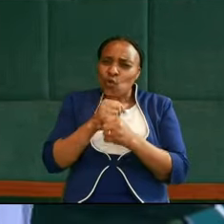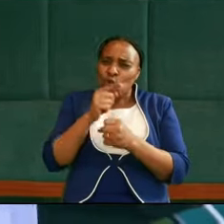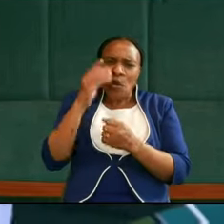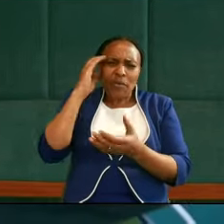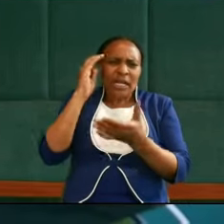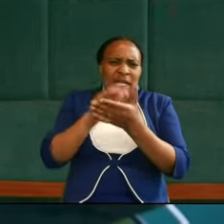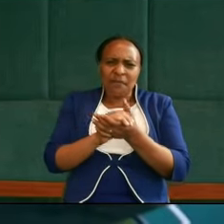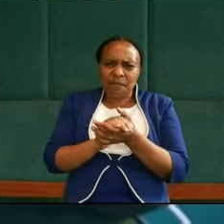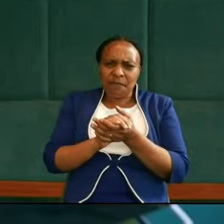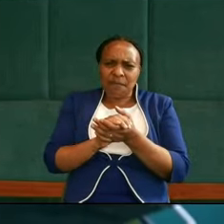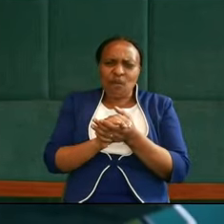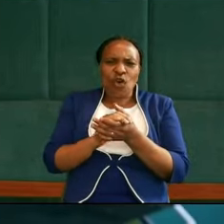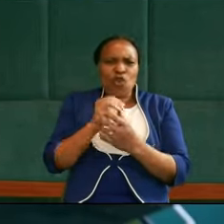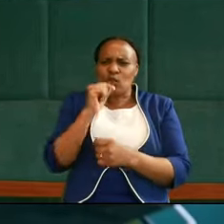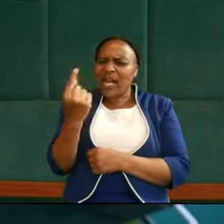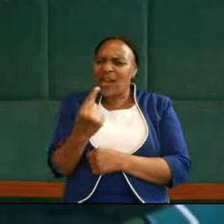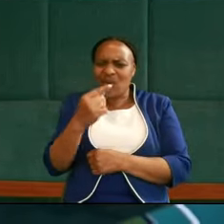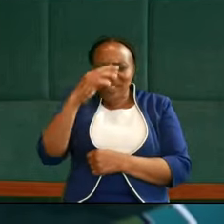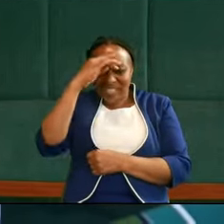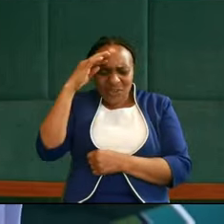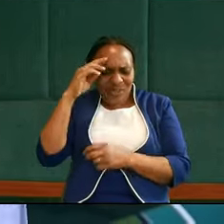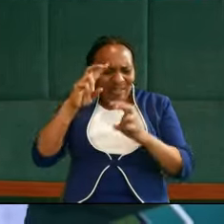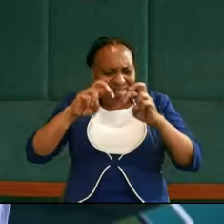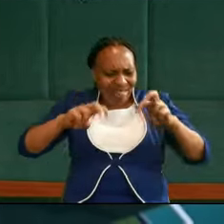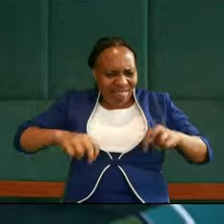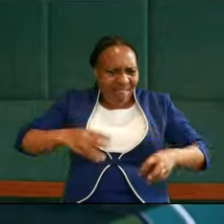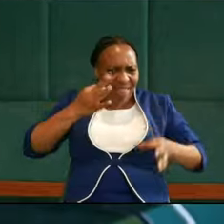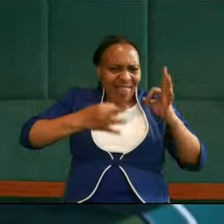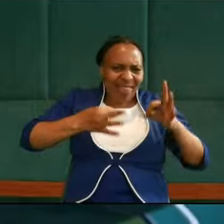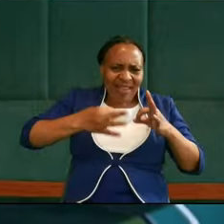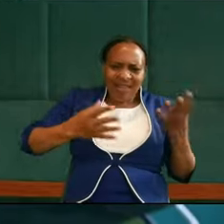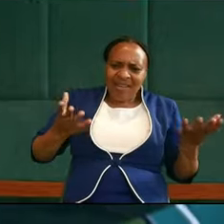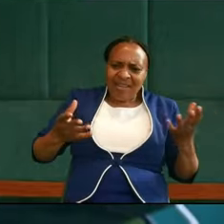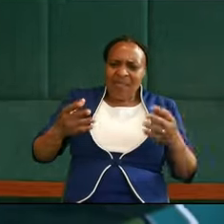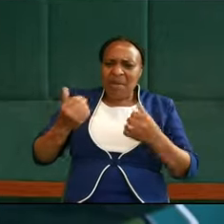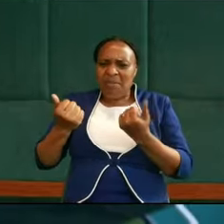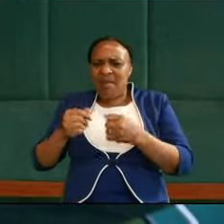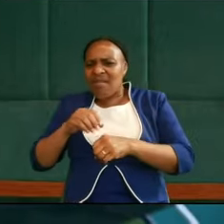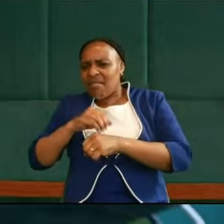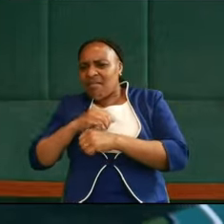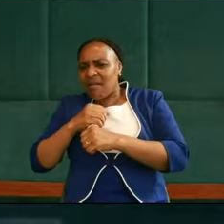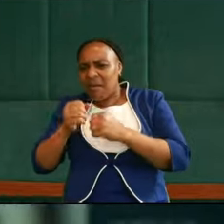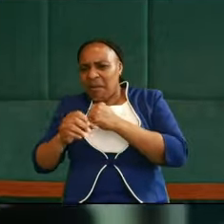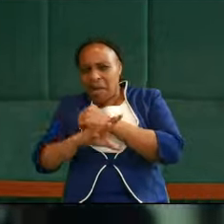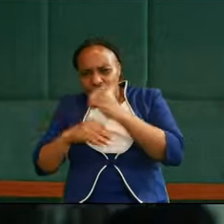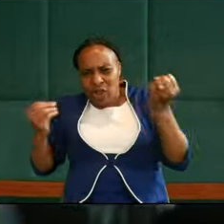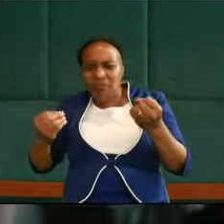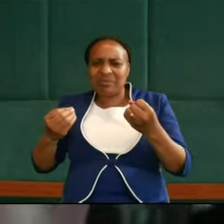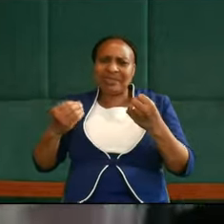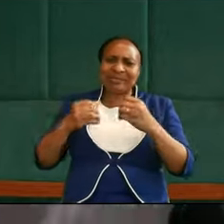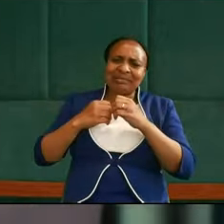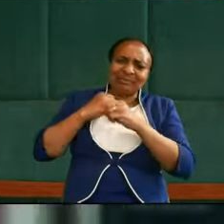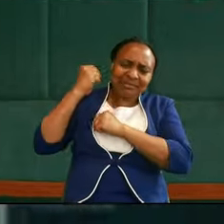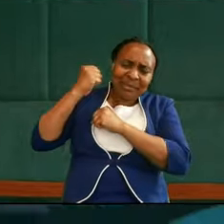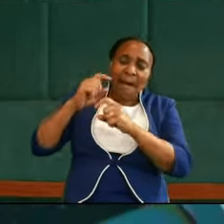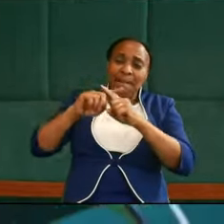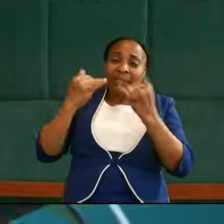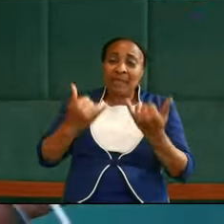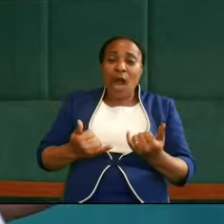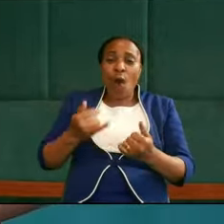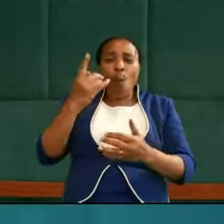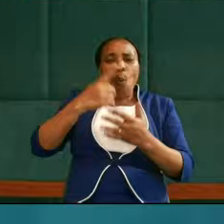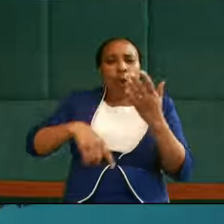not just a theory of investigative judgment, of sanctuary, of mark of the beast. Lady, is to lead to one thing,